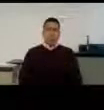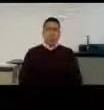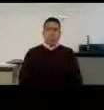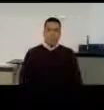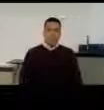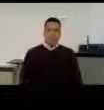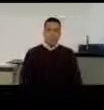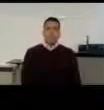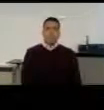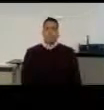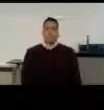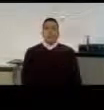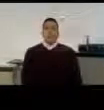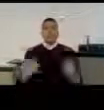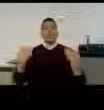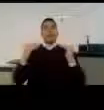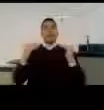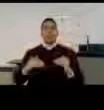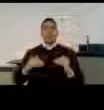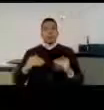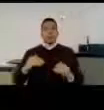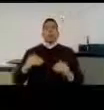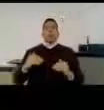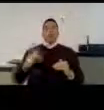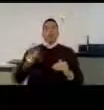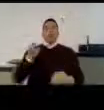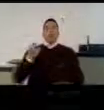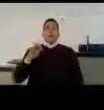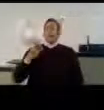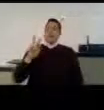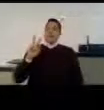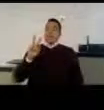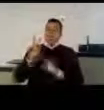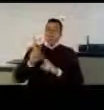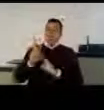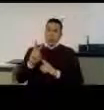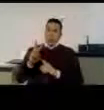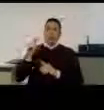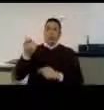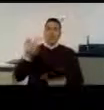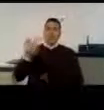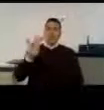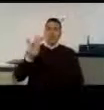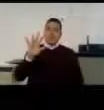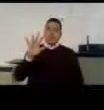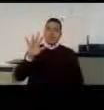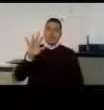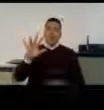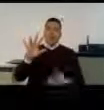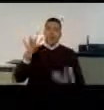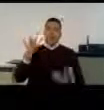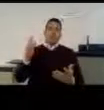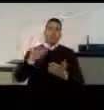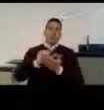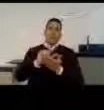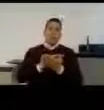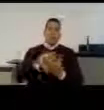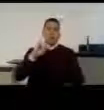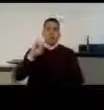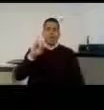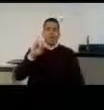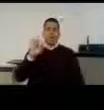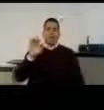please. Then came in 1972, and then eventually 1975 was the Individuals with